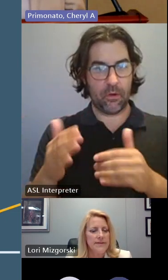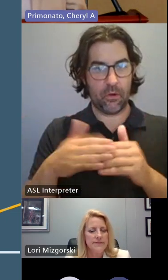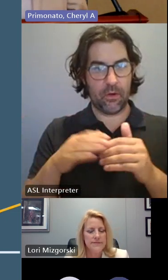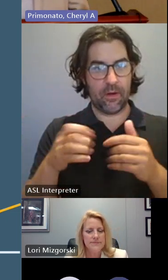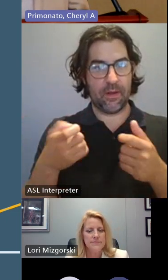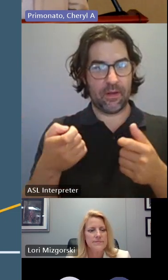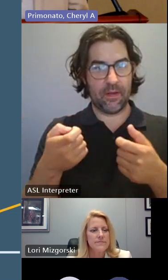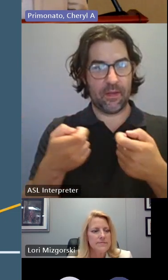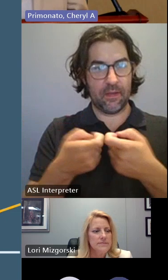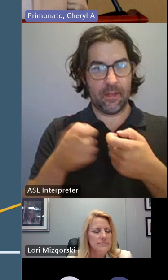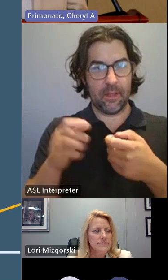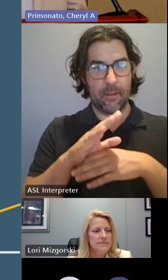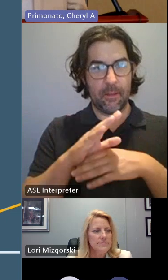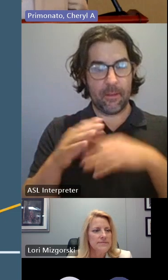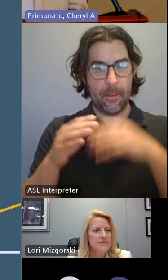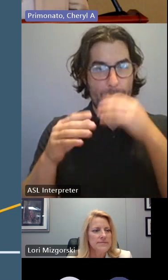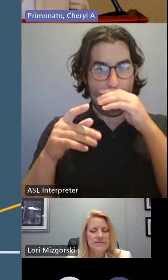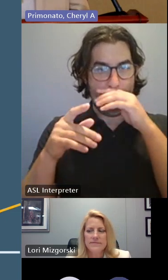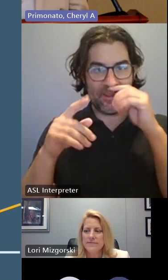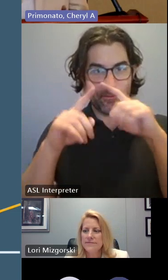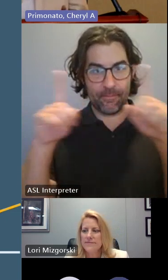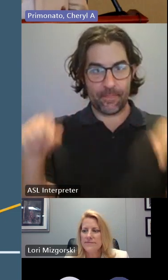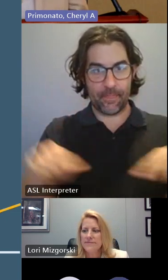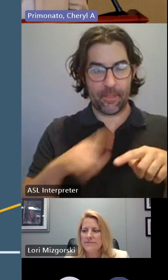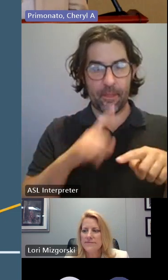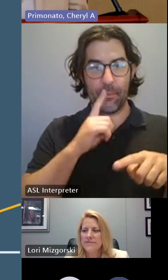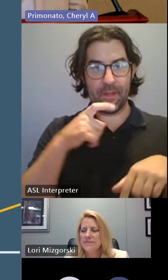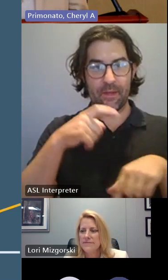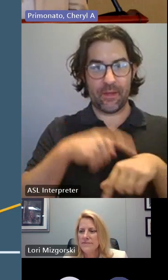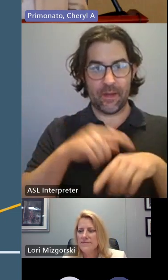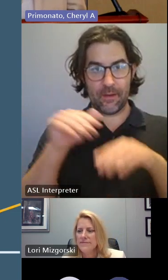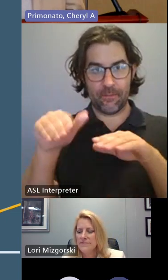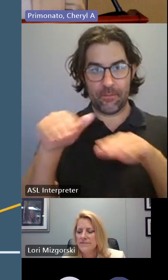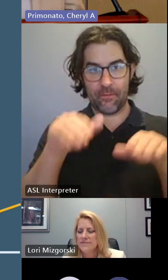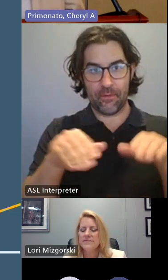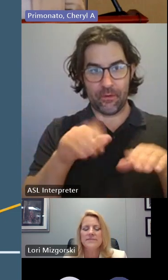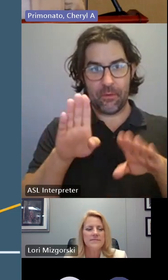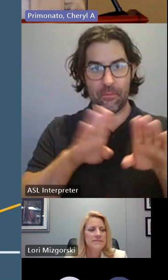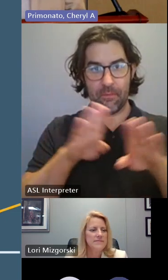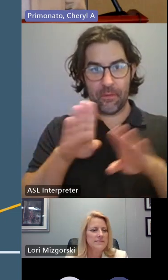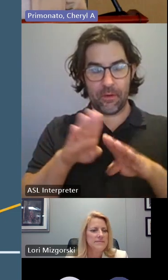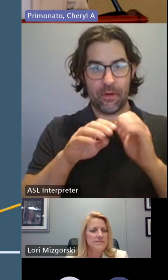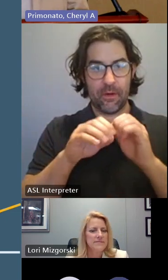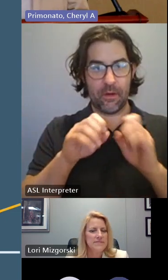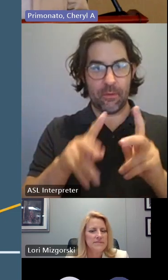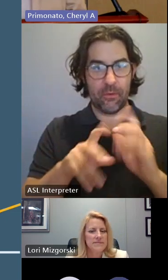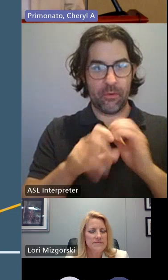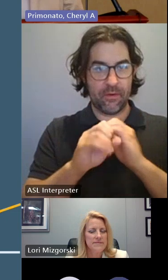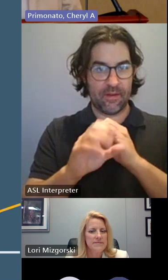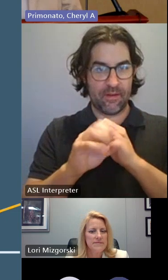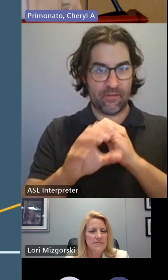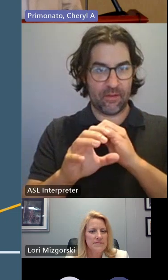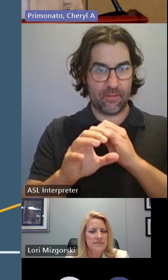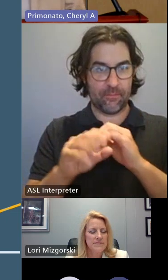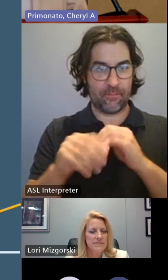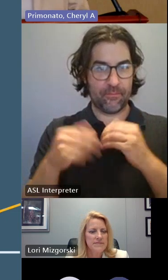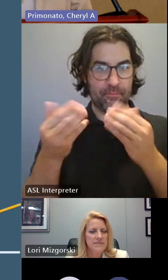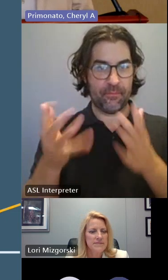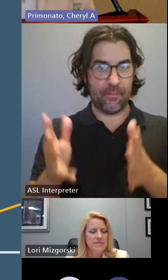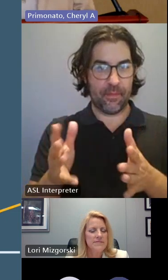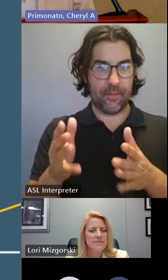e-business platform for real-time notification of bid opportunity and advertisement. Suppliers can